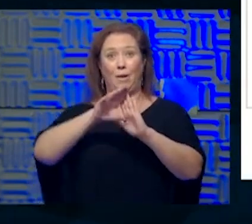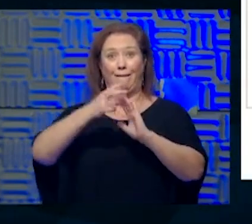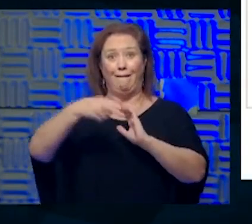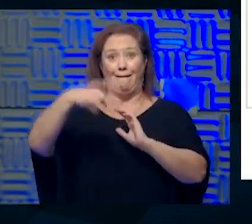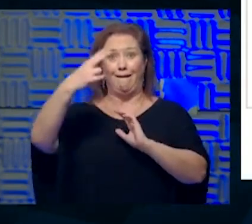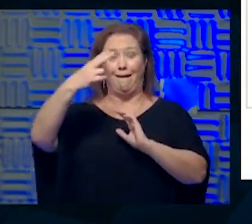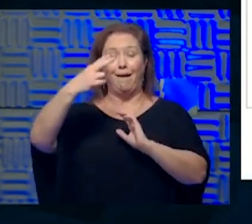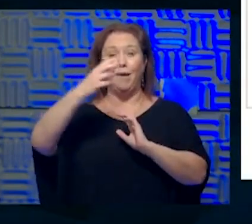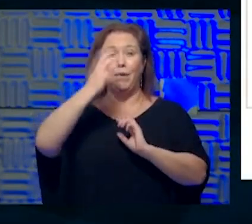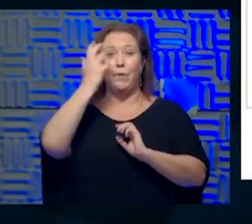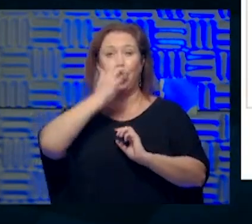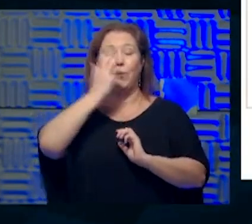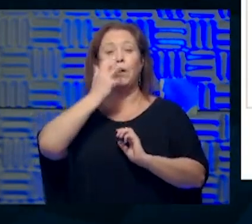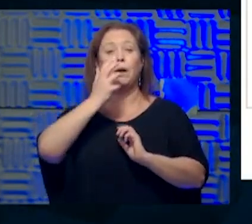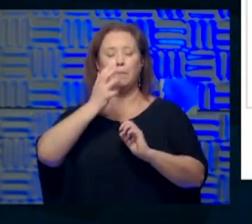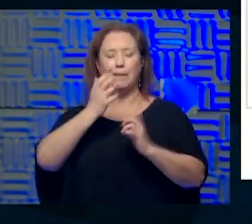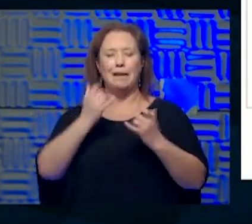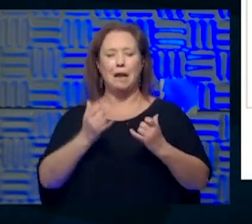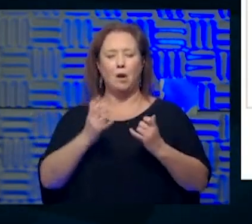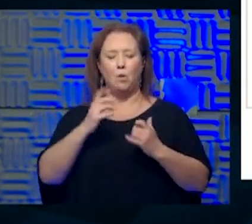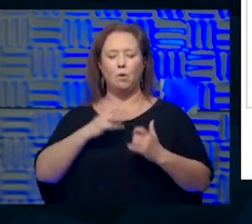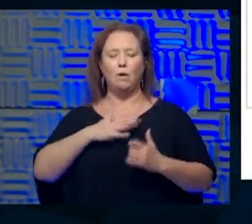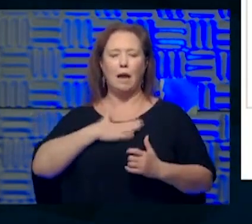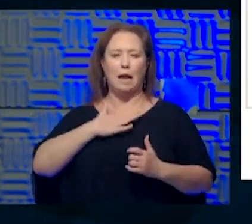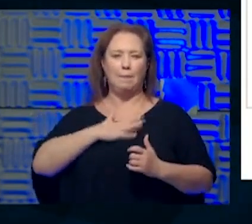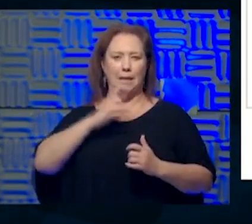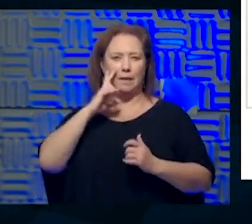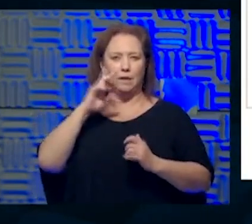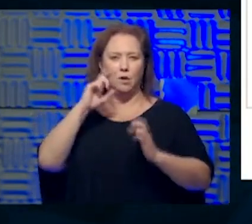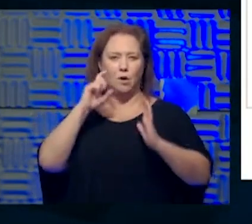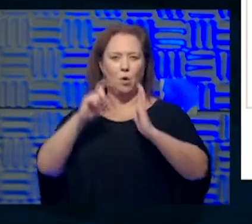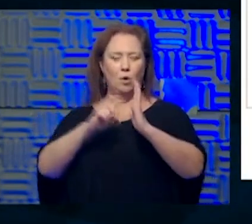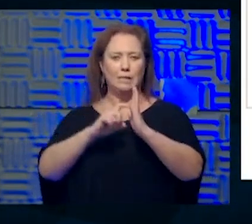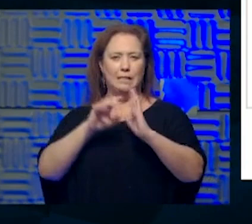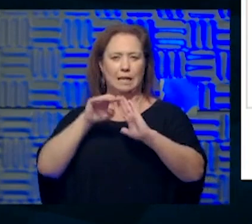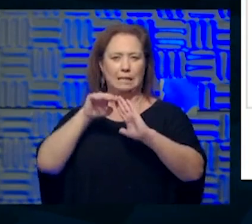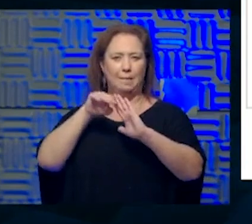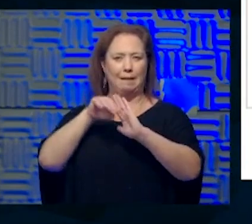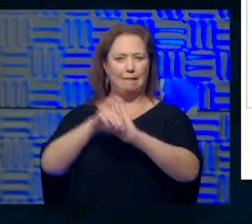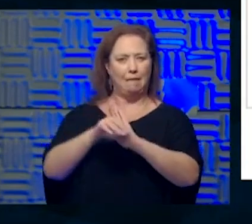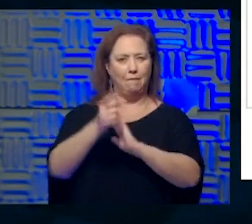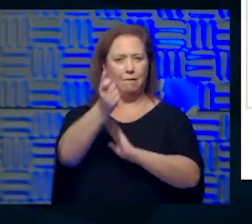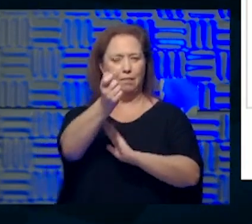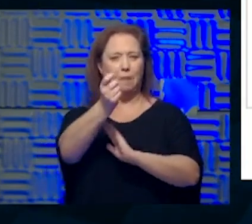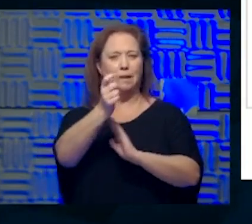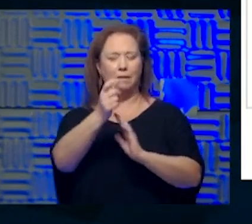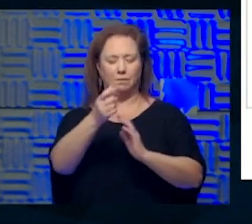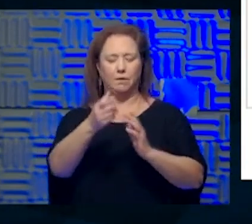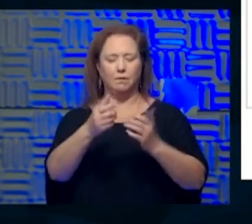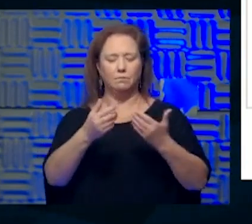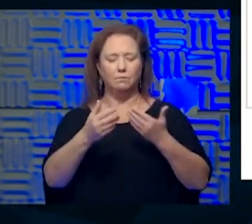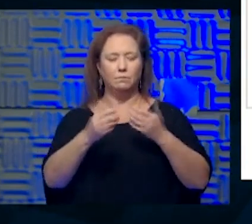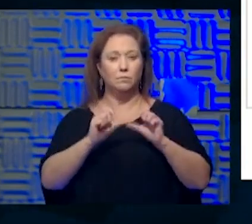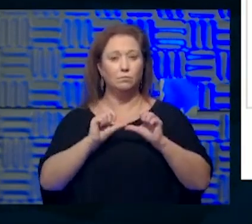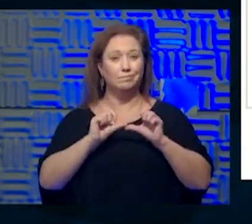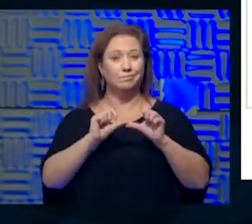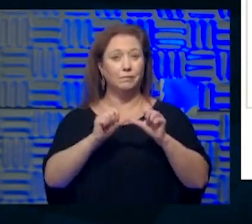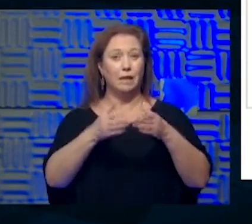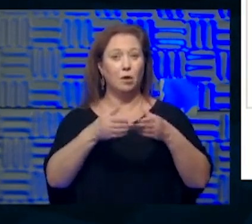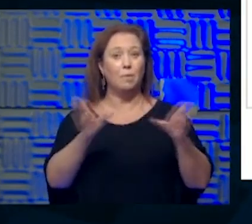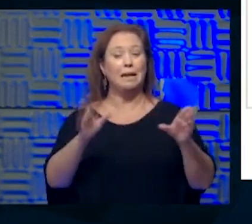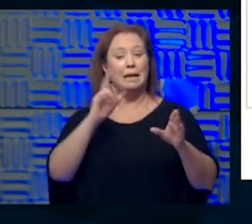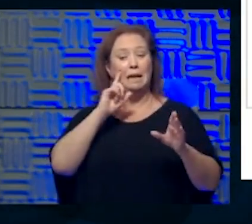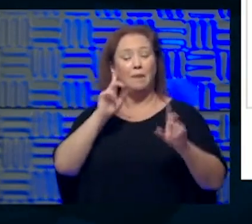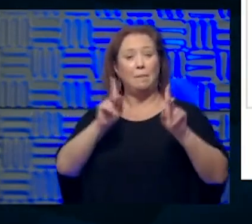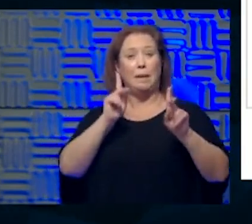we're really pleased that that's coming down, even with some of the phased reopening activities that are going on. Again, if people can